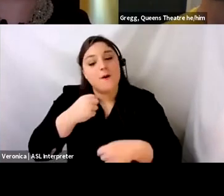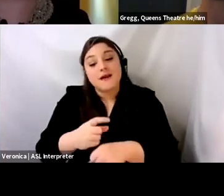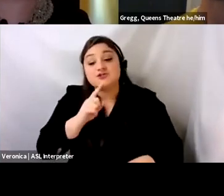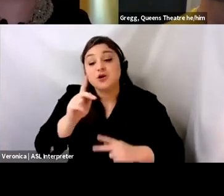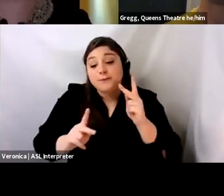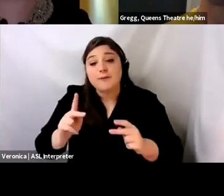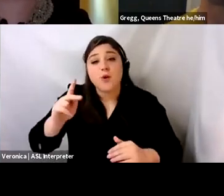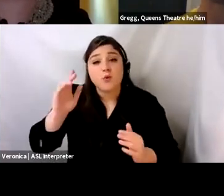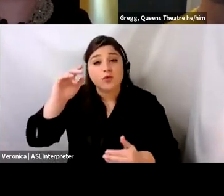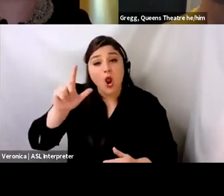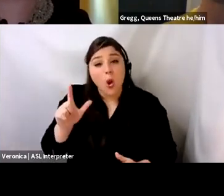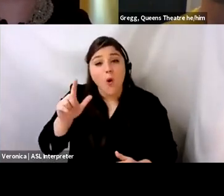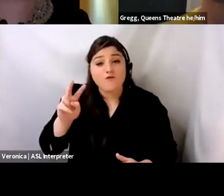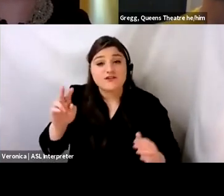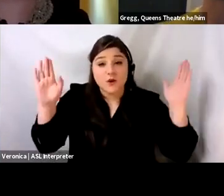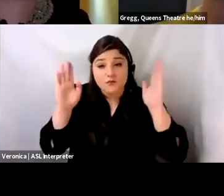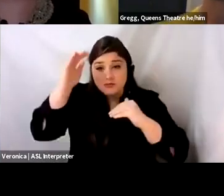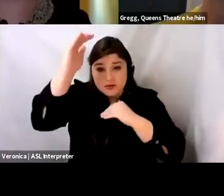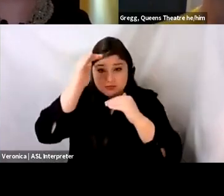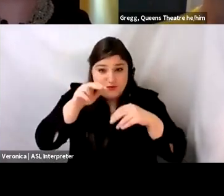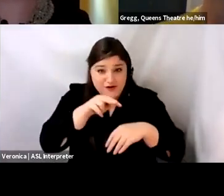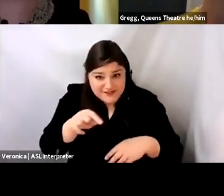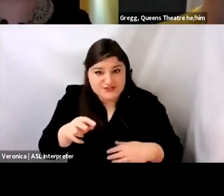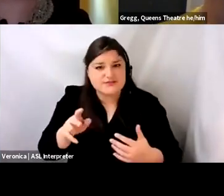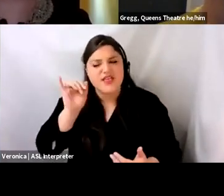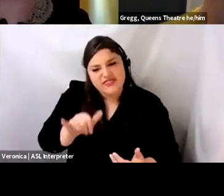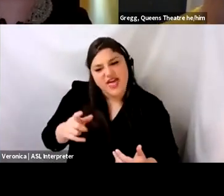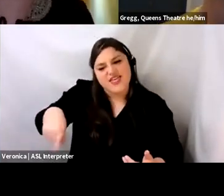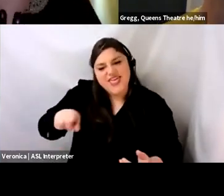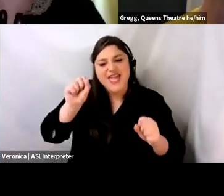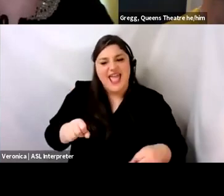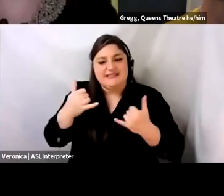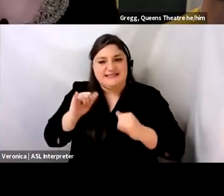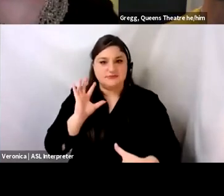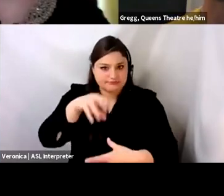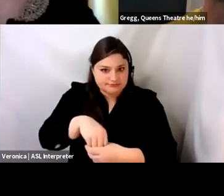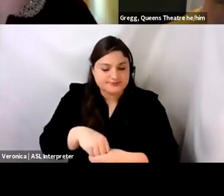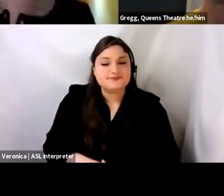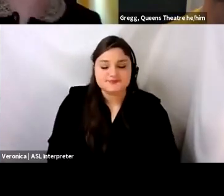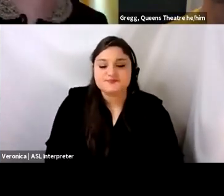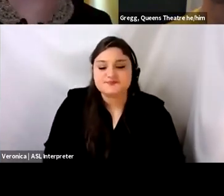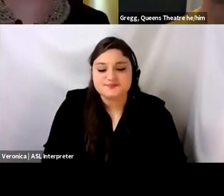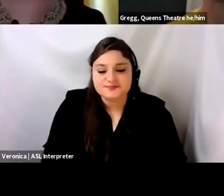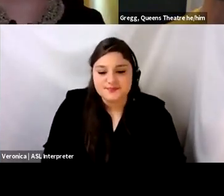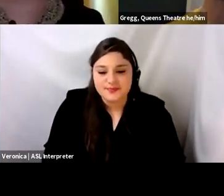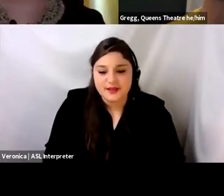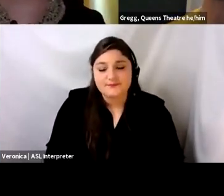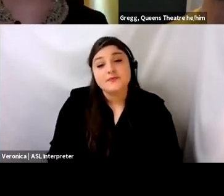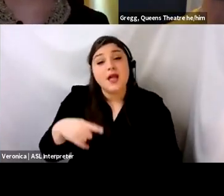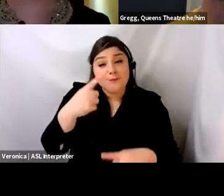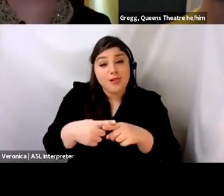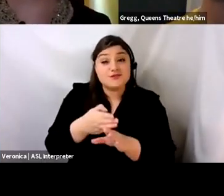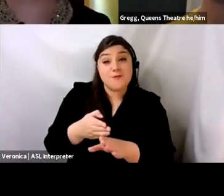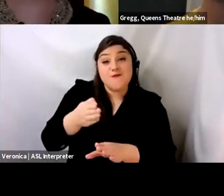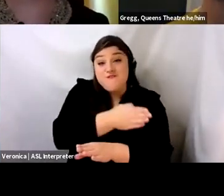it, just setting them up for success. Um, but also one thing that we did prior to the program for people who applied, uh, we just made it,